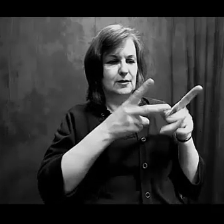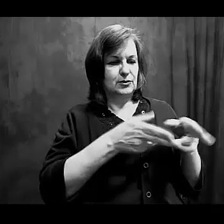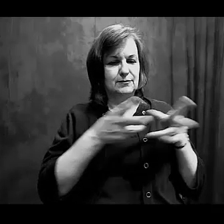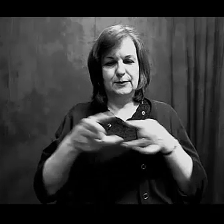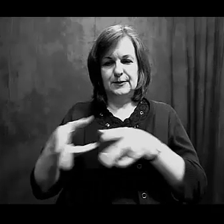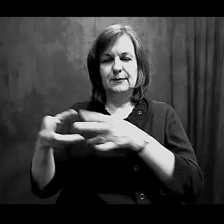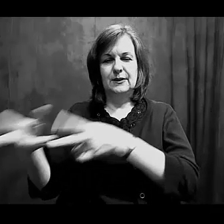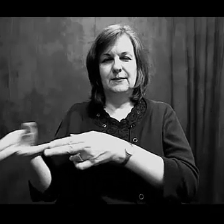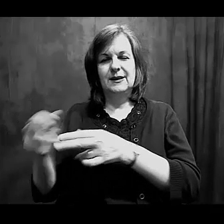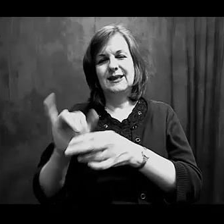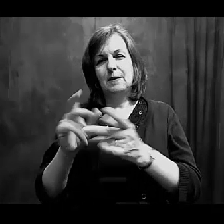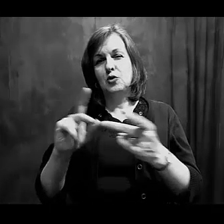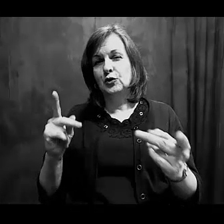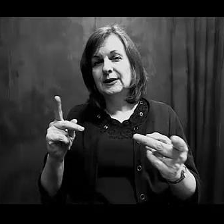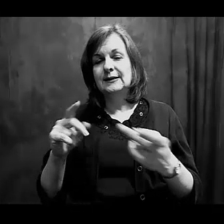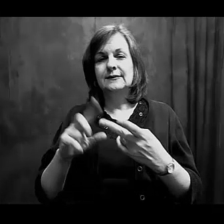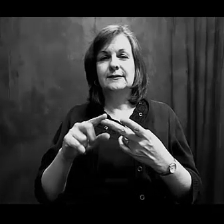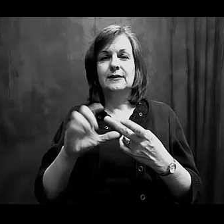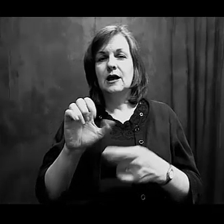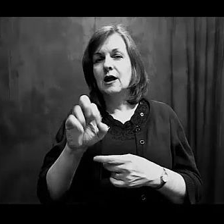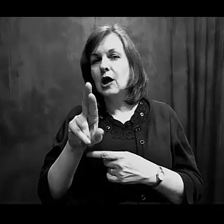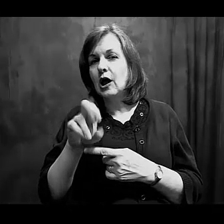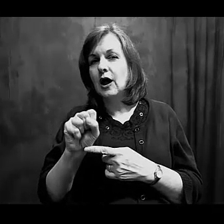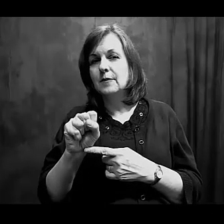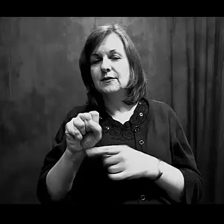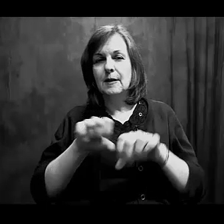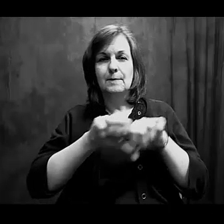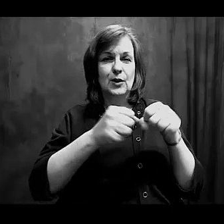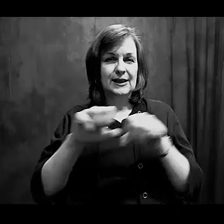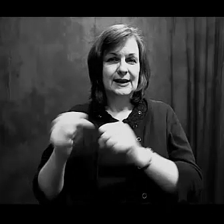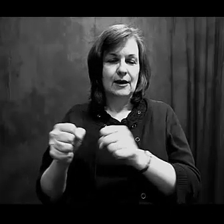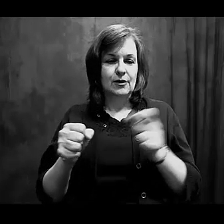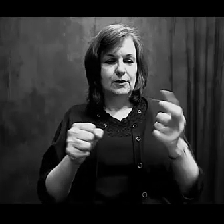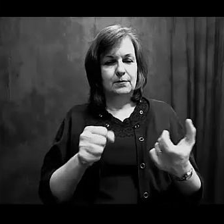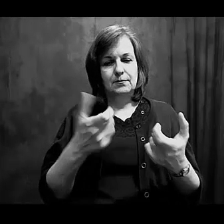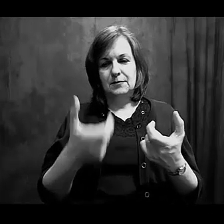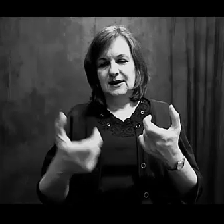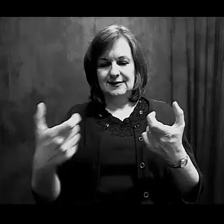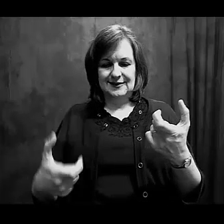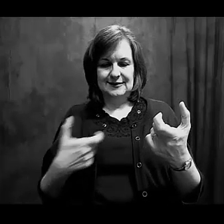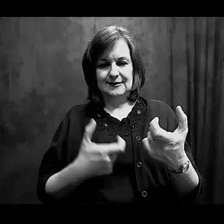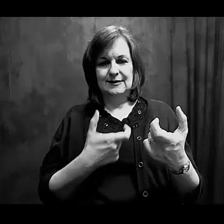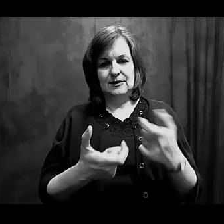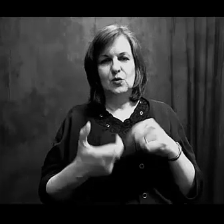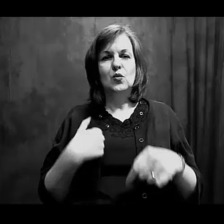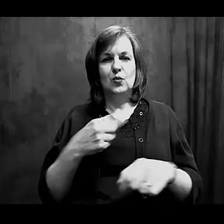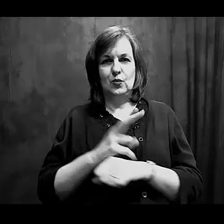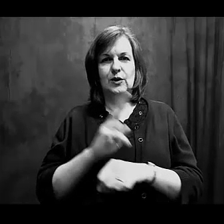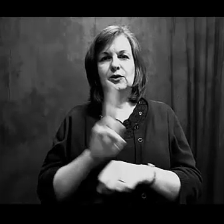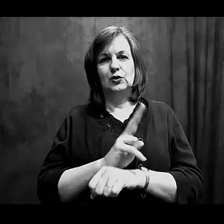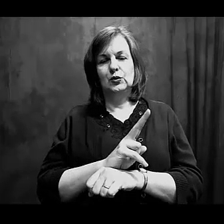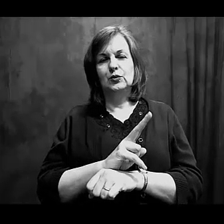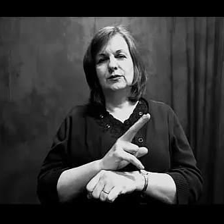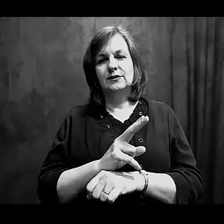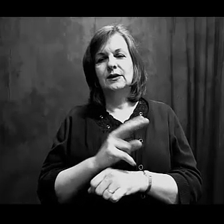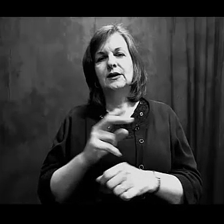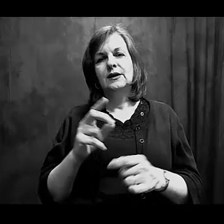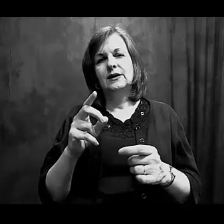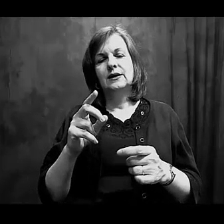breaking down proteins and carbohydrates and so on into something that actually will function for us as far